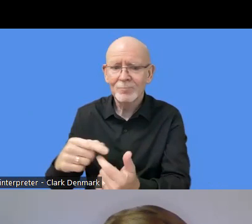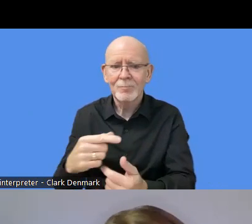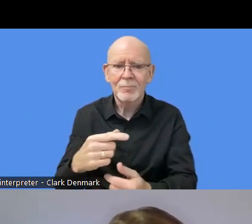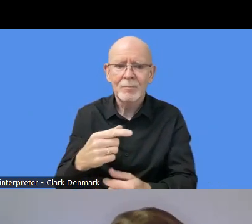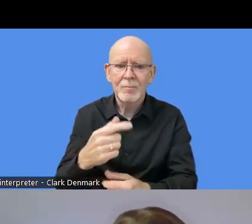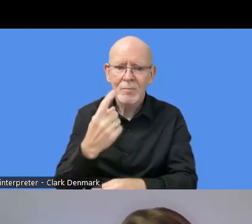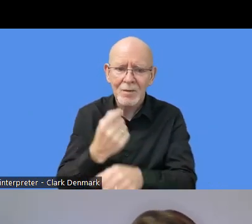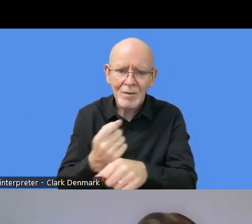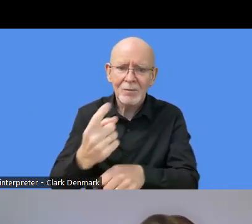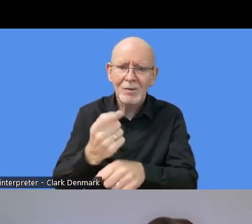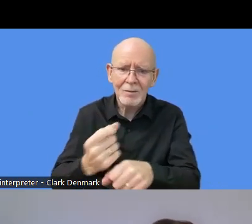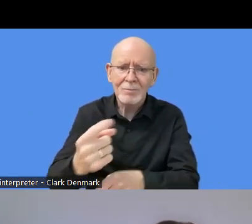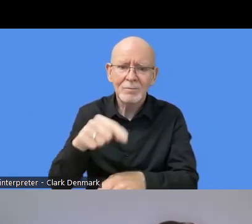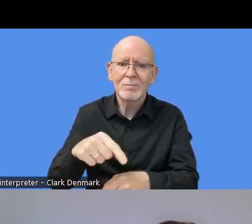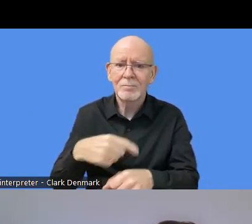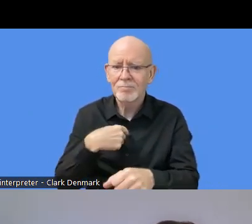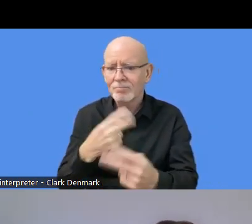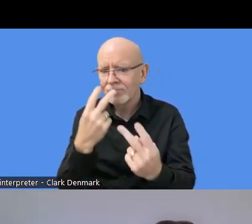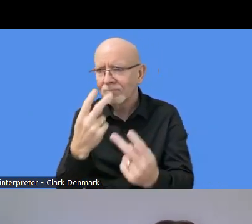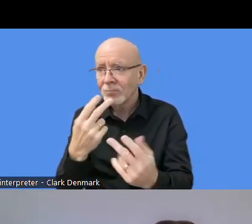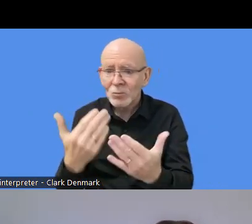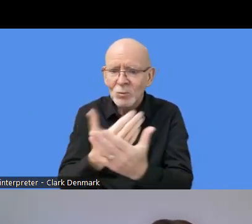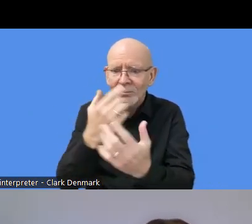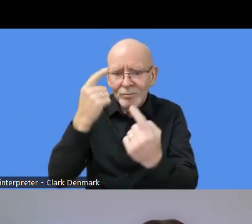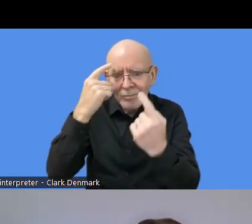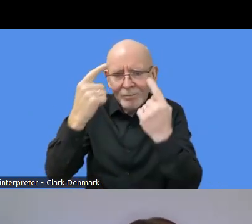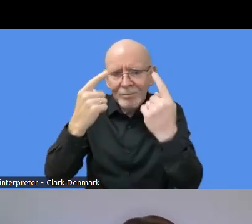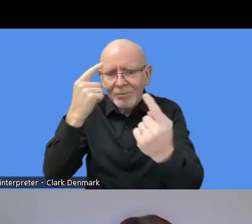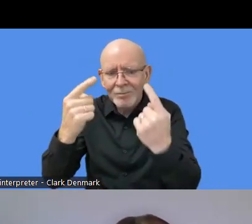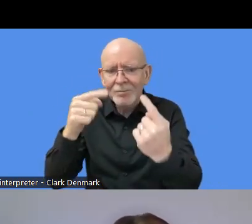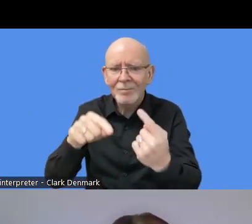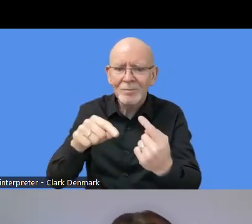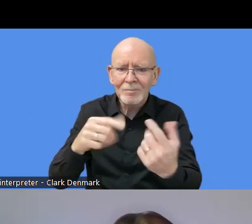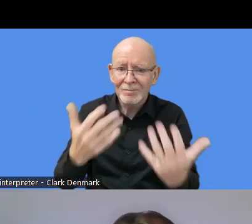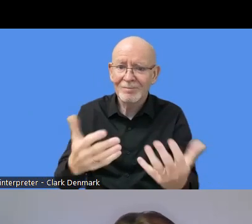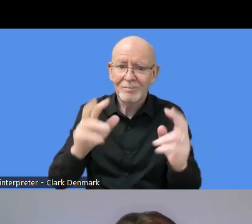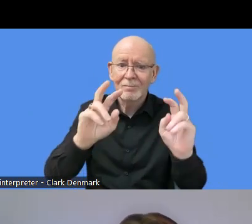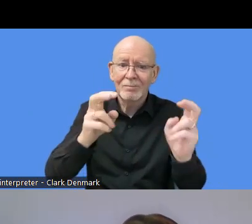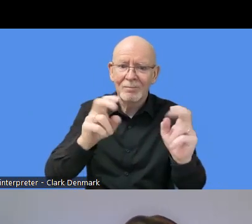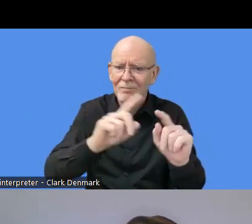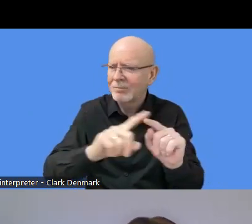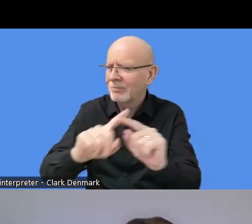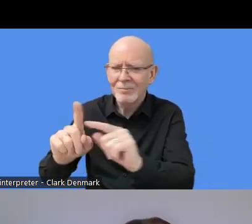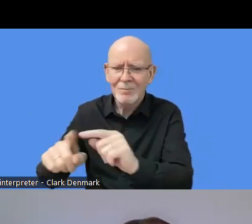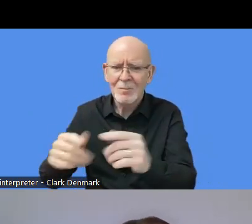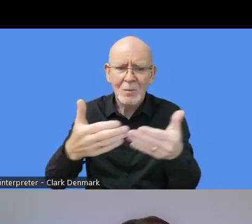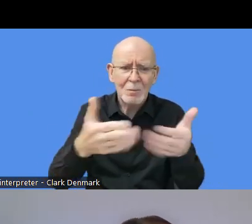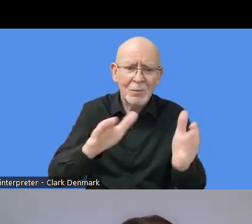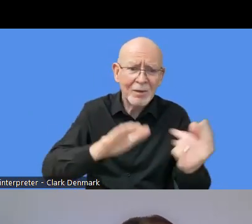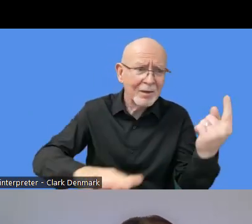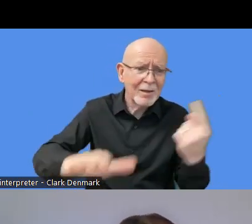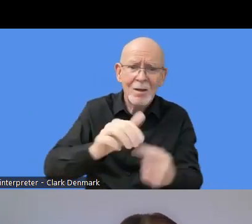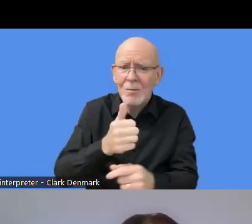sector. What we are looking for are programs, solutions, projects that respond to